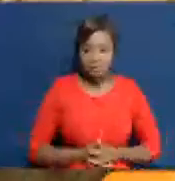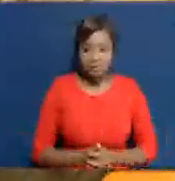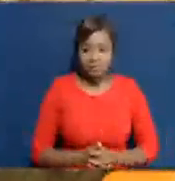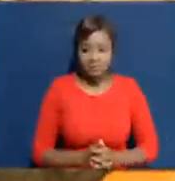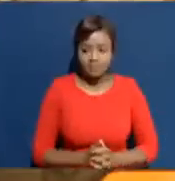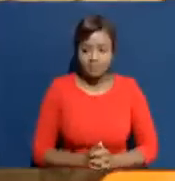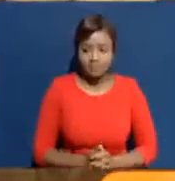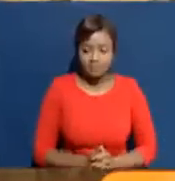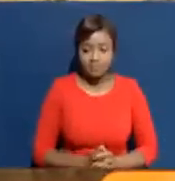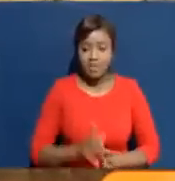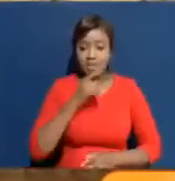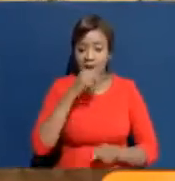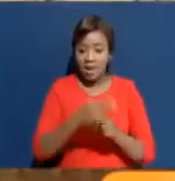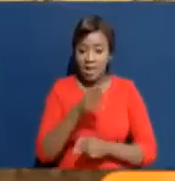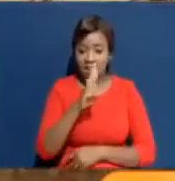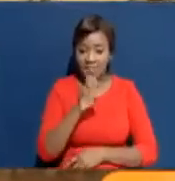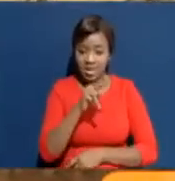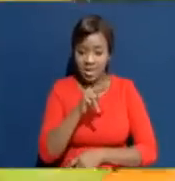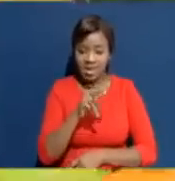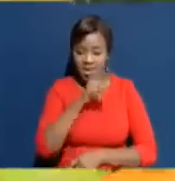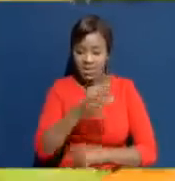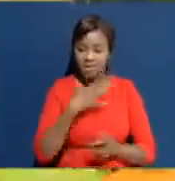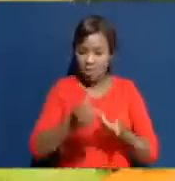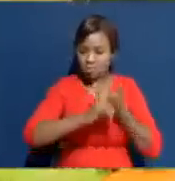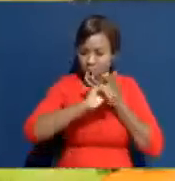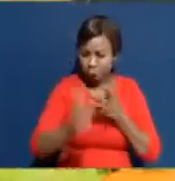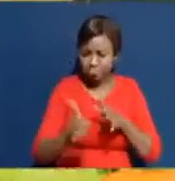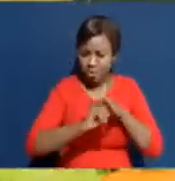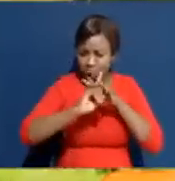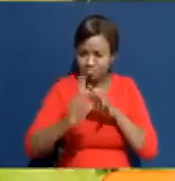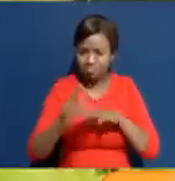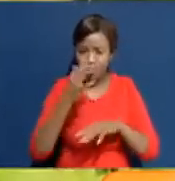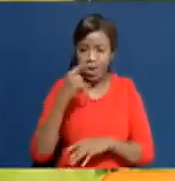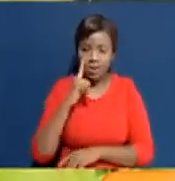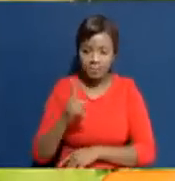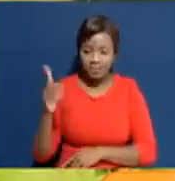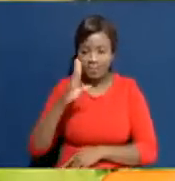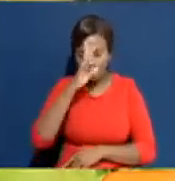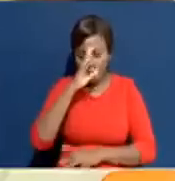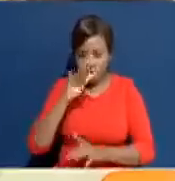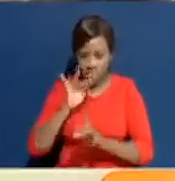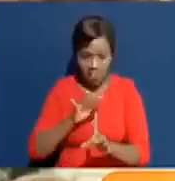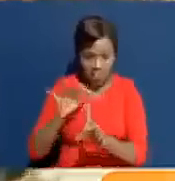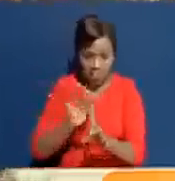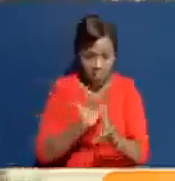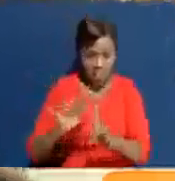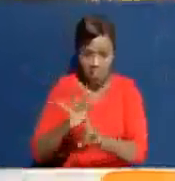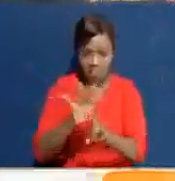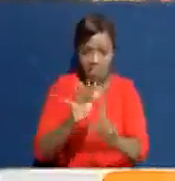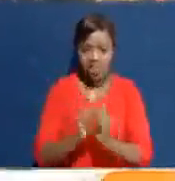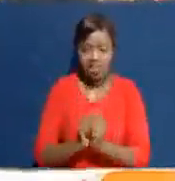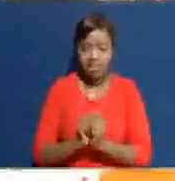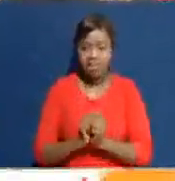Koros, who drowned while trying to flee from Ekattera tea plantation guards on Friday evening. Hapo tuko na shida kubwa